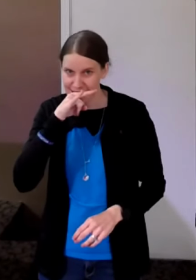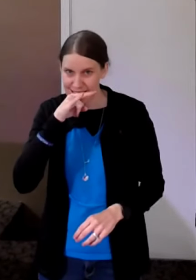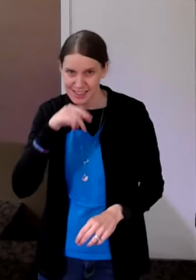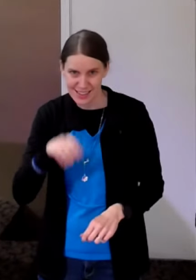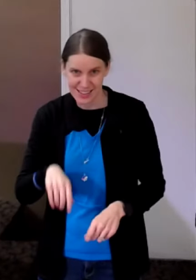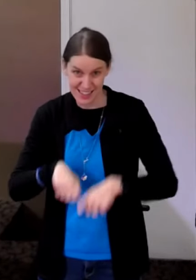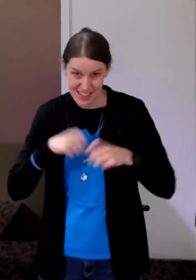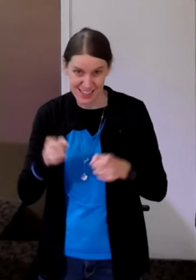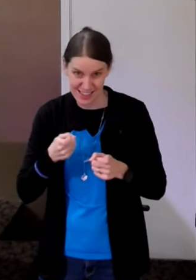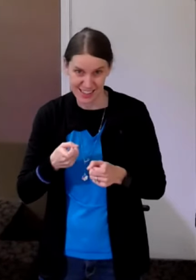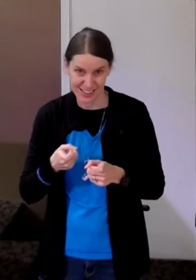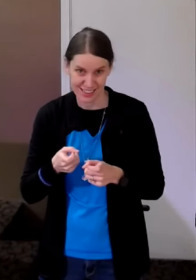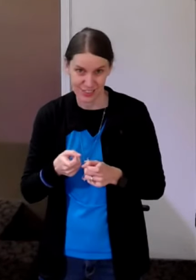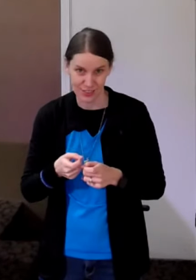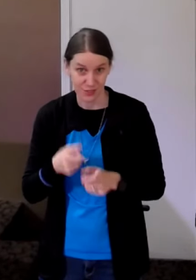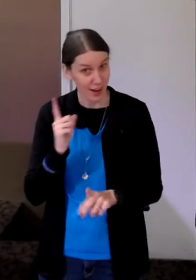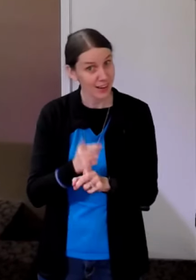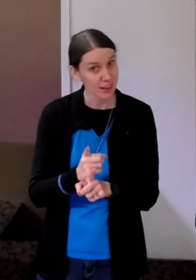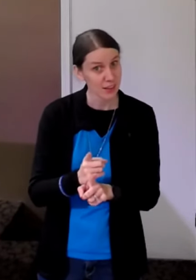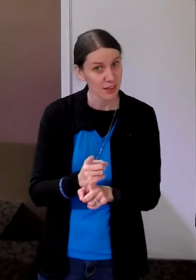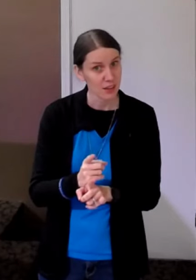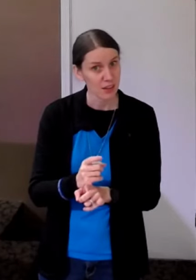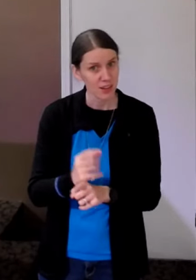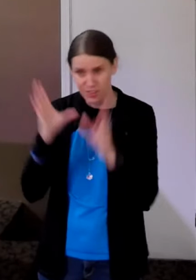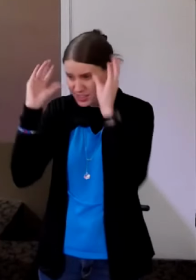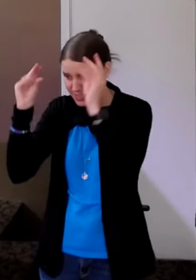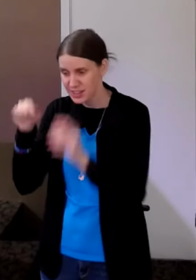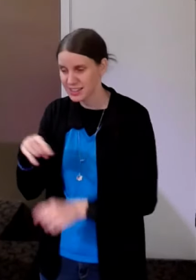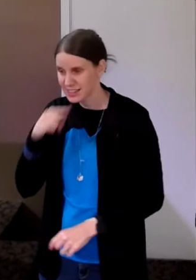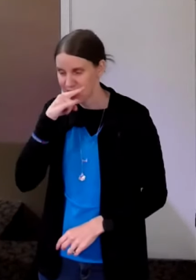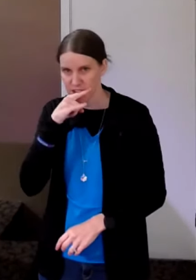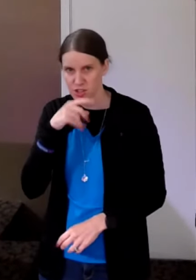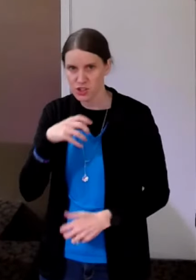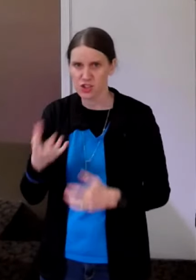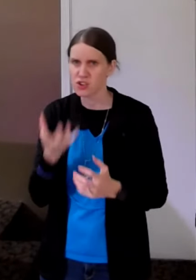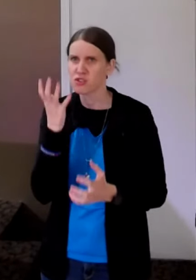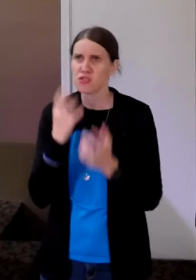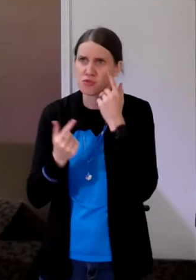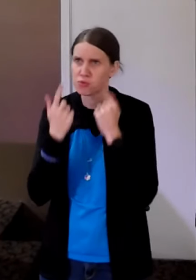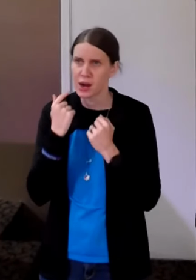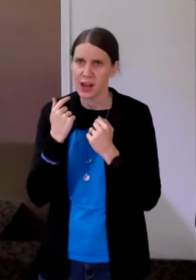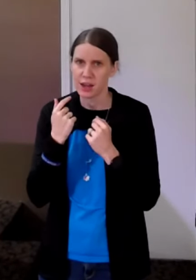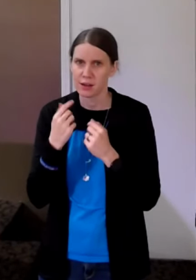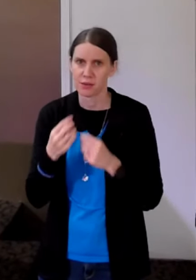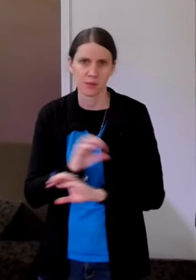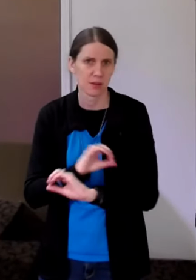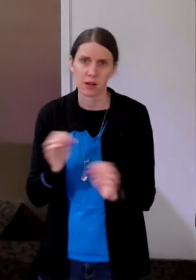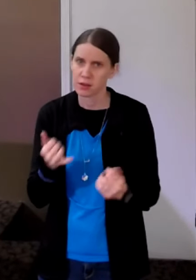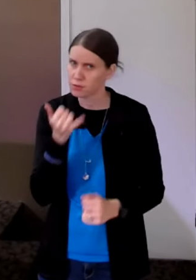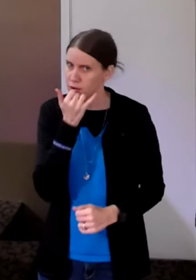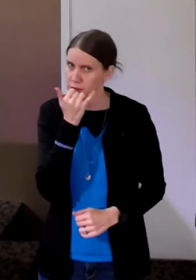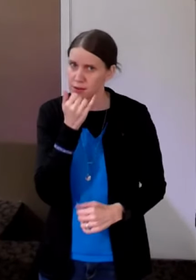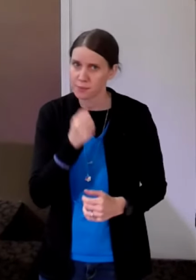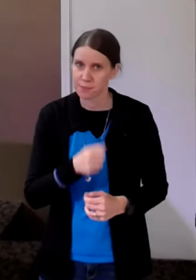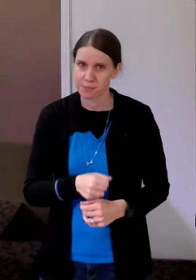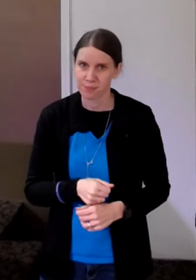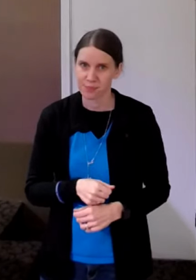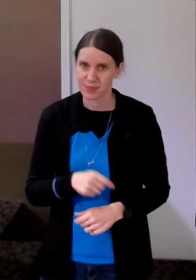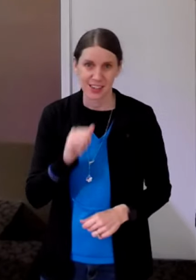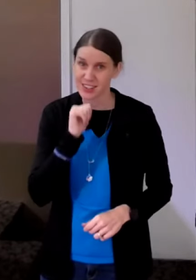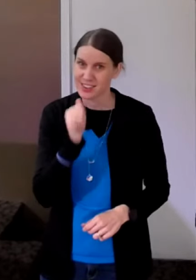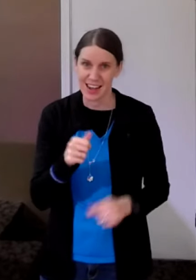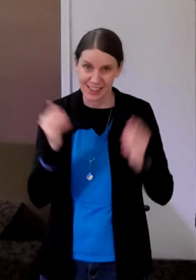sin. You don't have to teach a kid to cry when there's nothing wrong. You don't have to teach a kid to